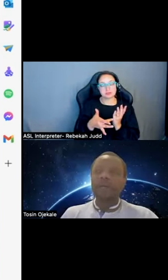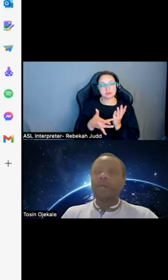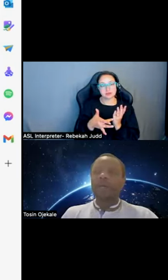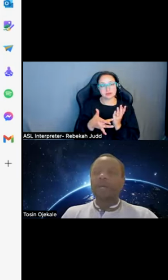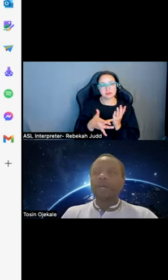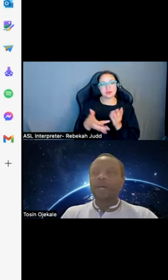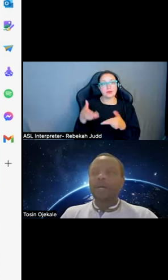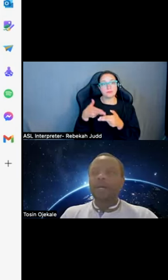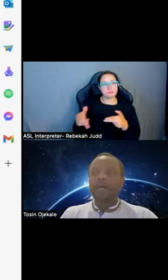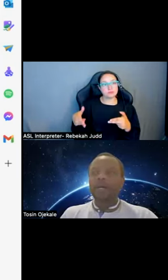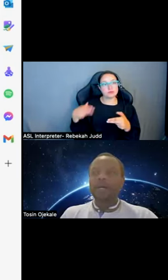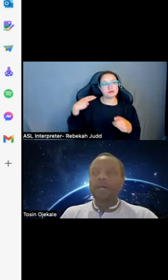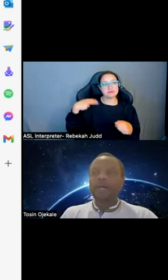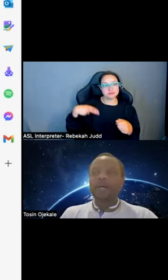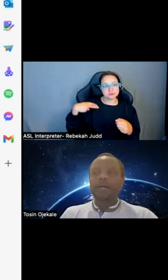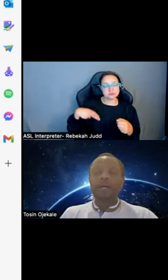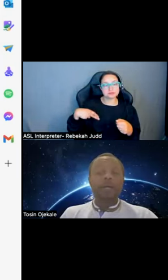of,